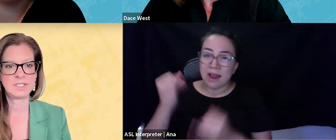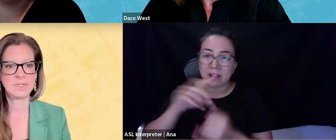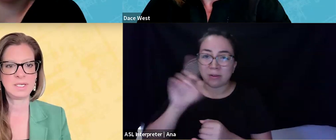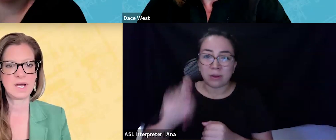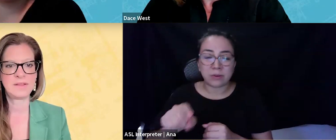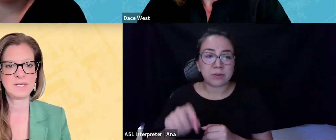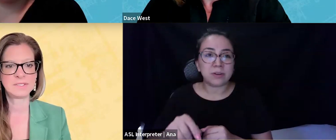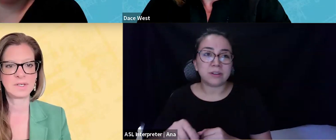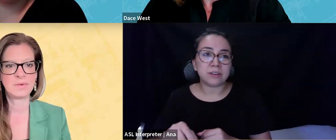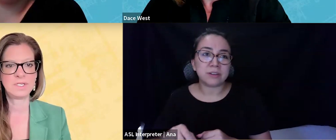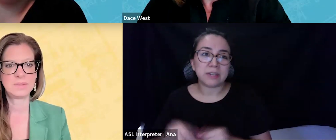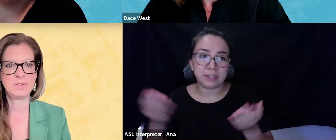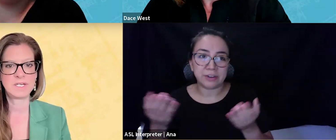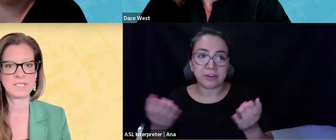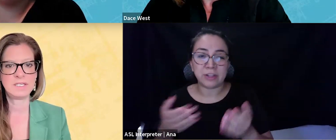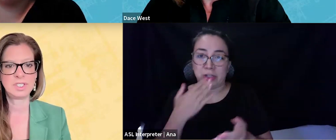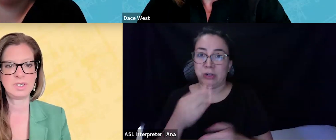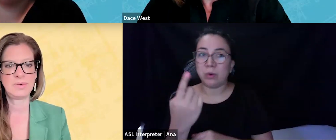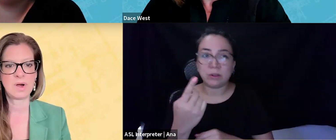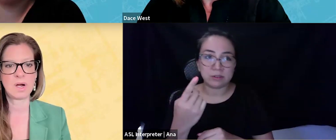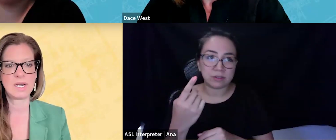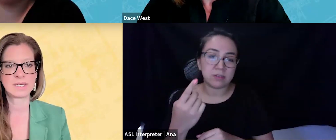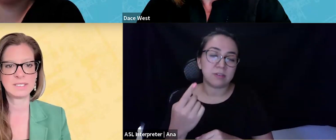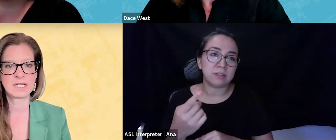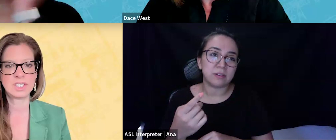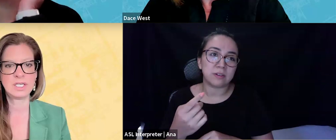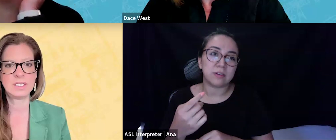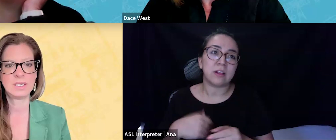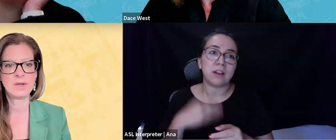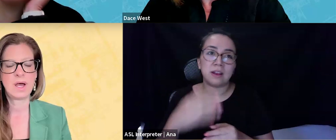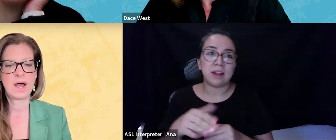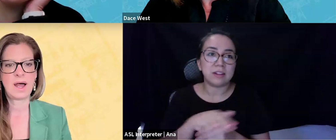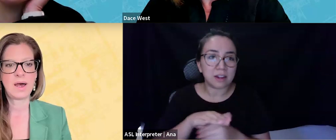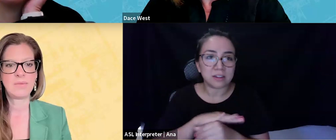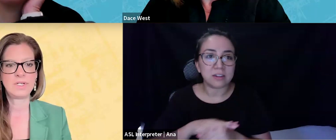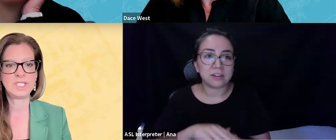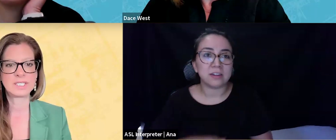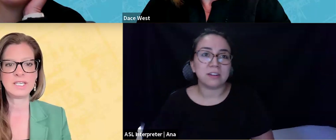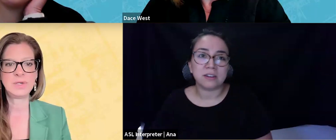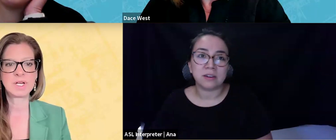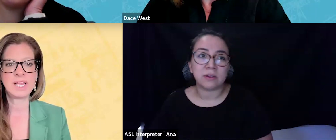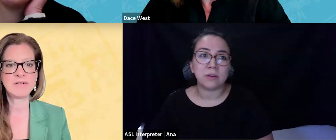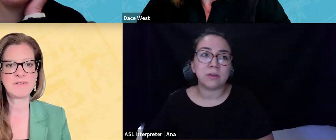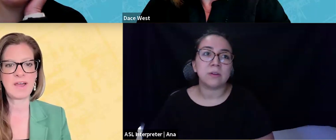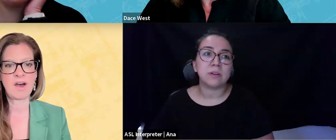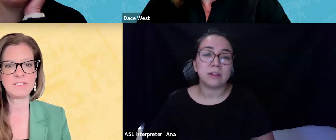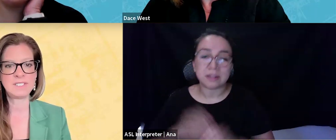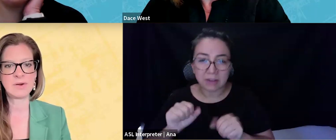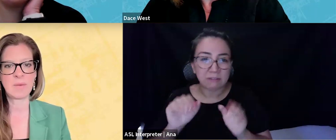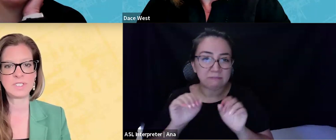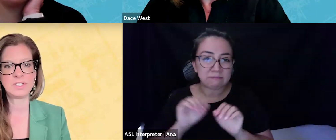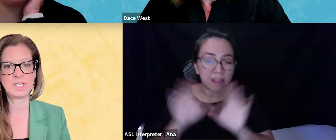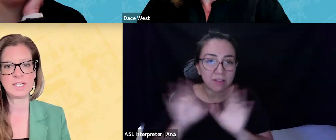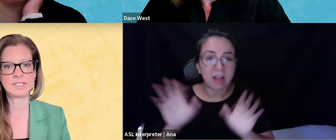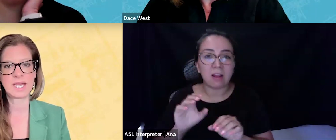be able to get to here, I think, is a good one to move us into our next section, which is, can you clarify office